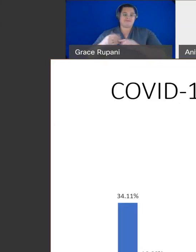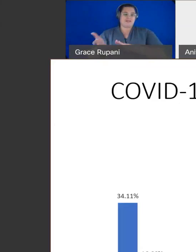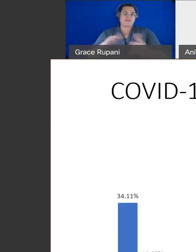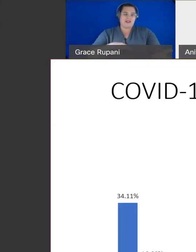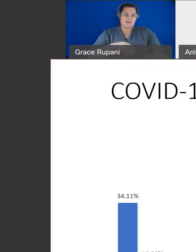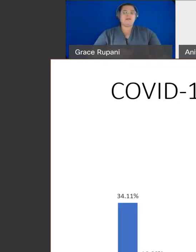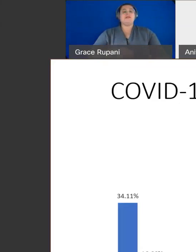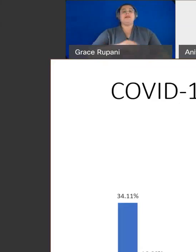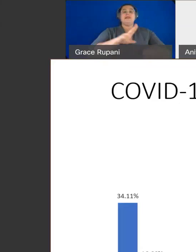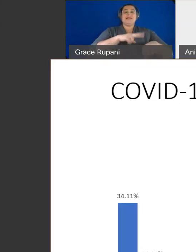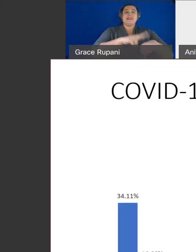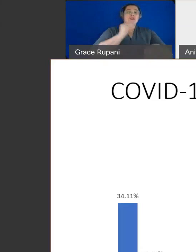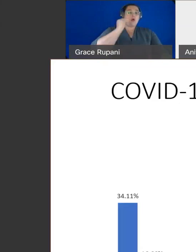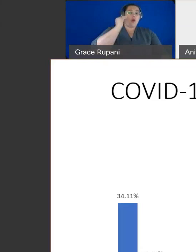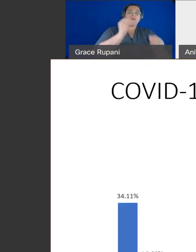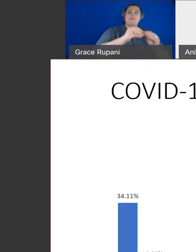much higher.